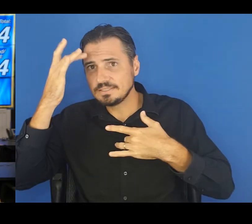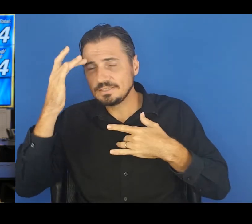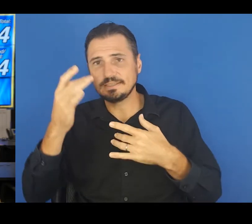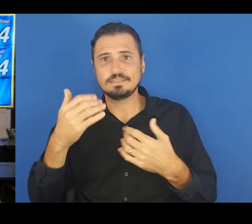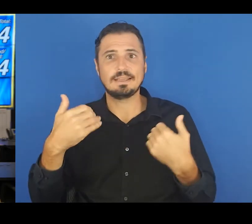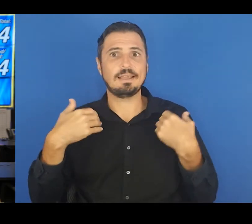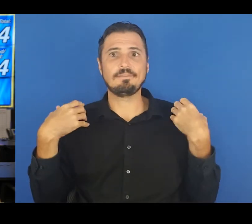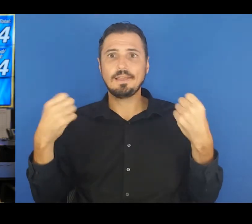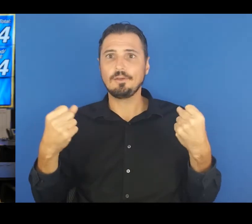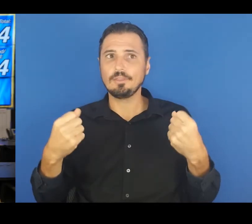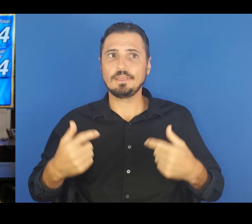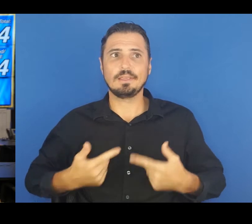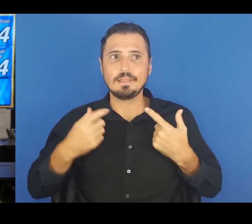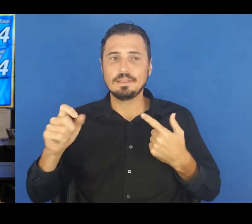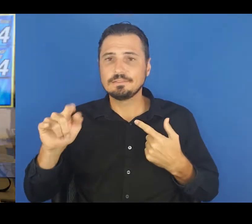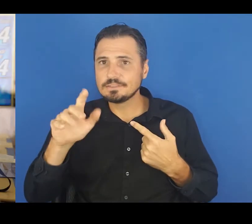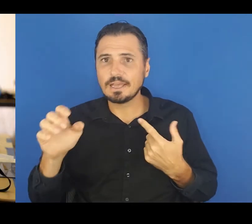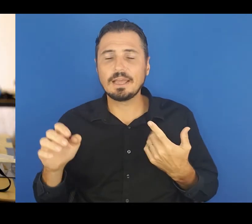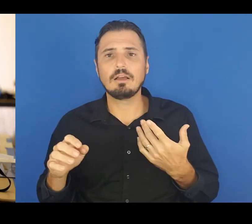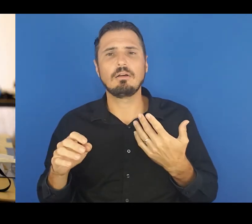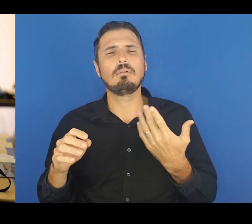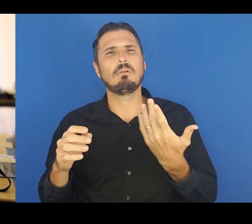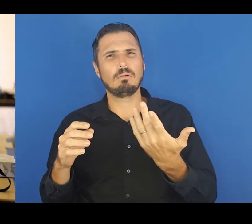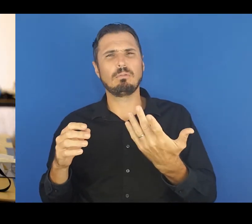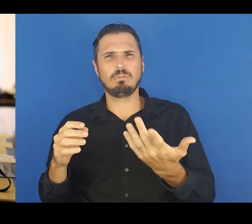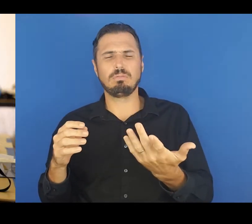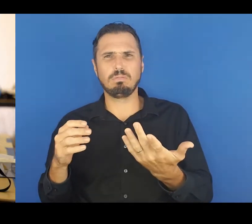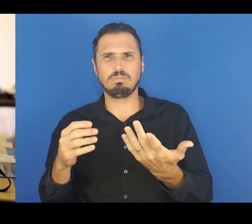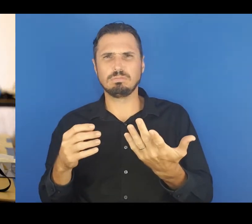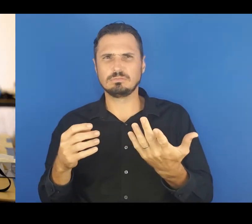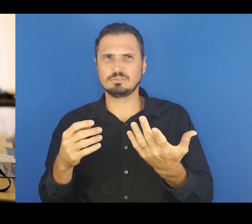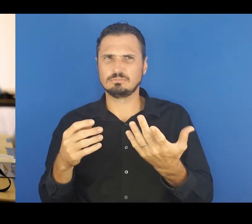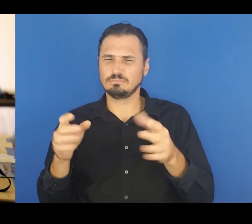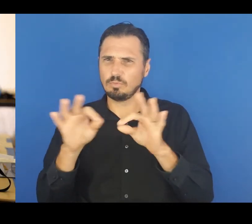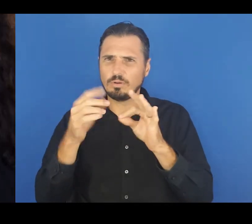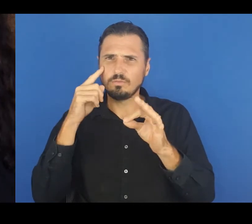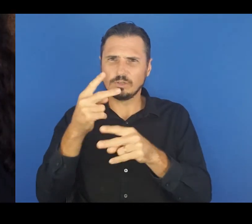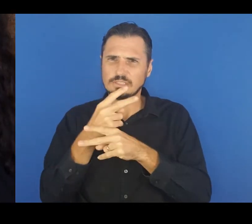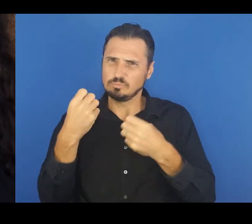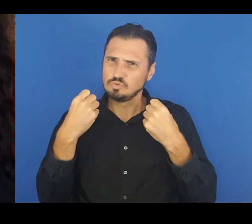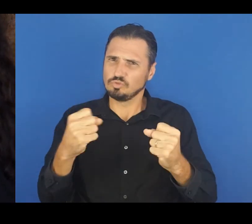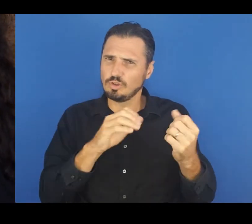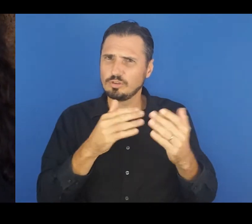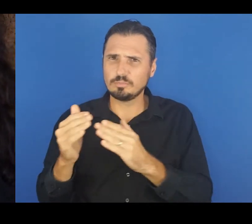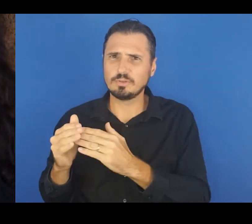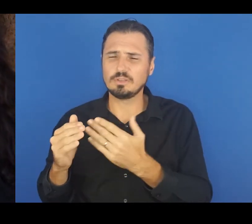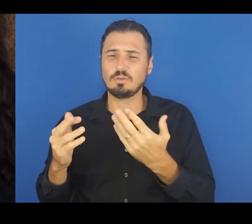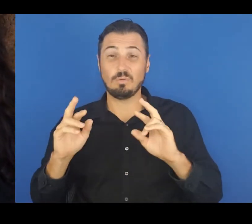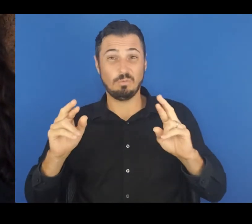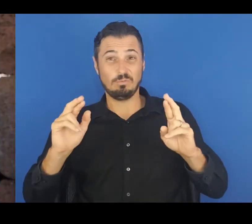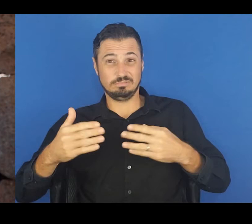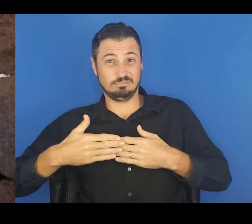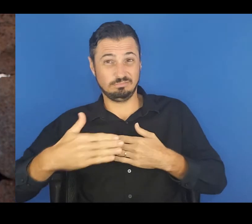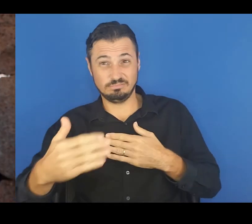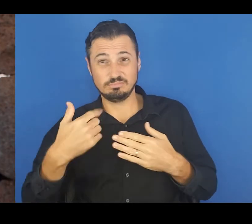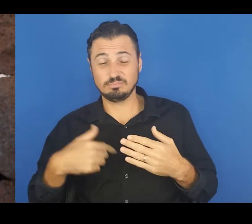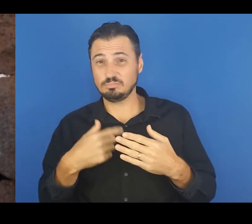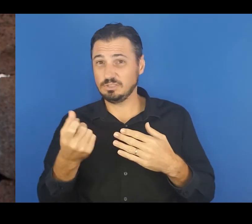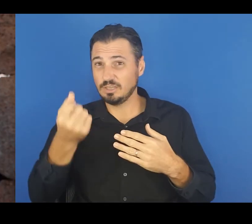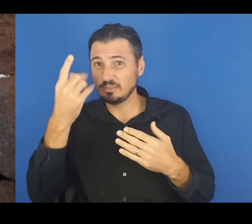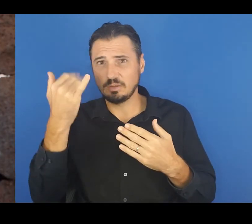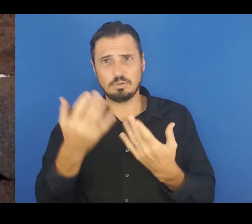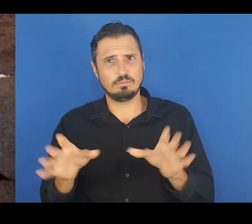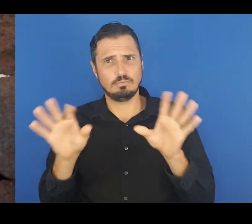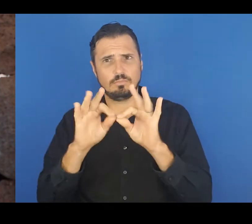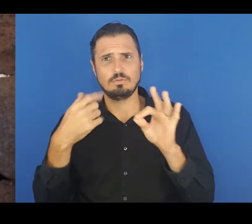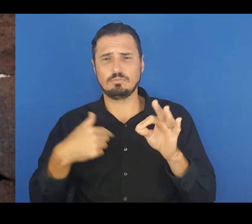is a cornerstone of building a thriving community. My hope is that moving forward, we better appreciate the need for having a strong public